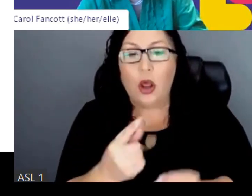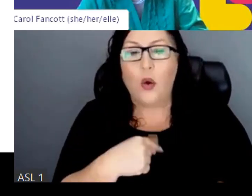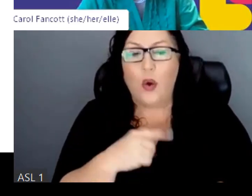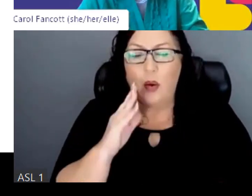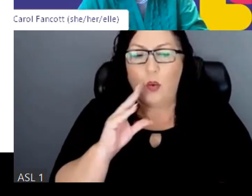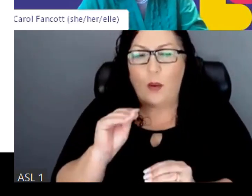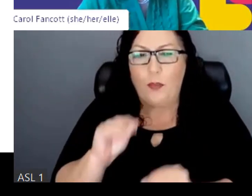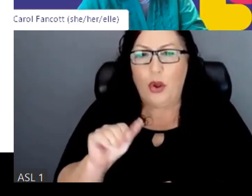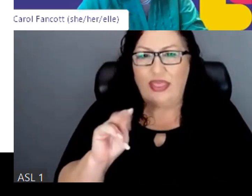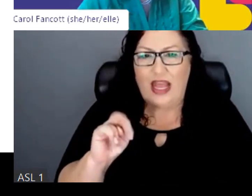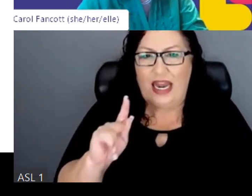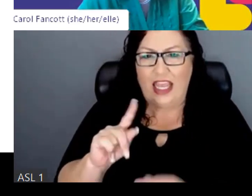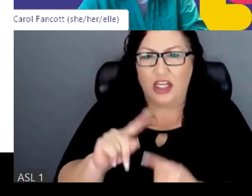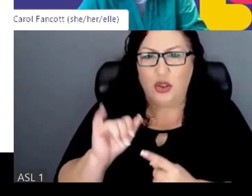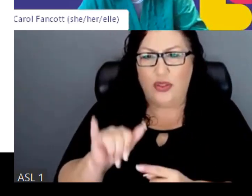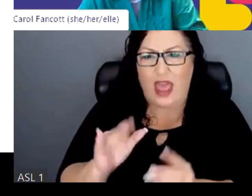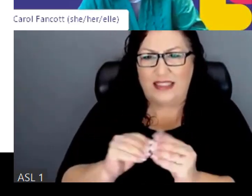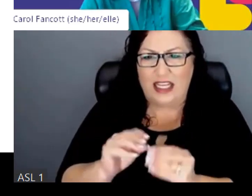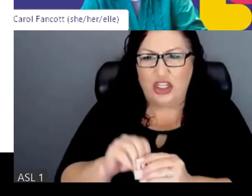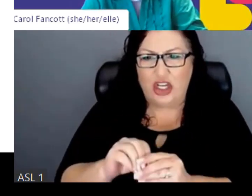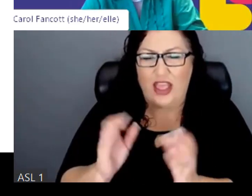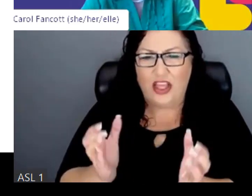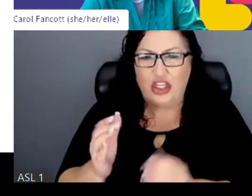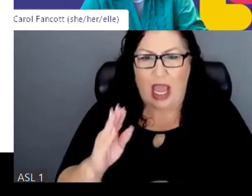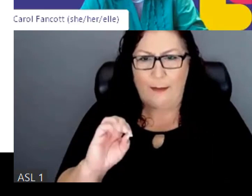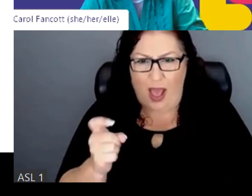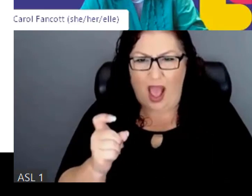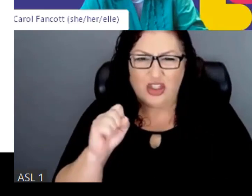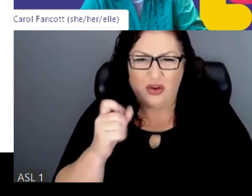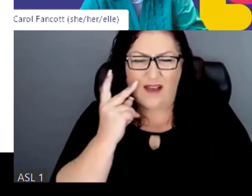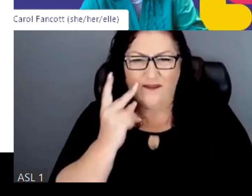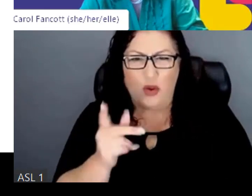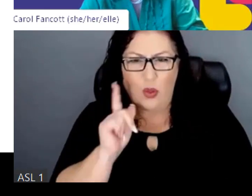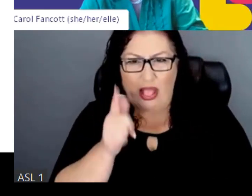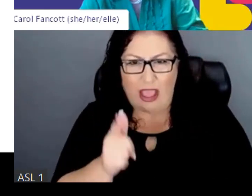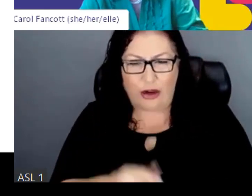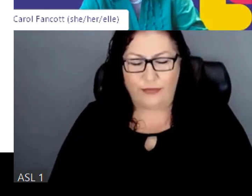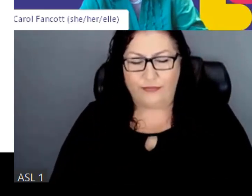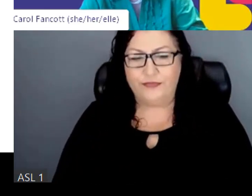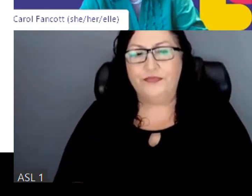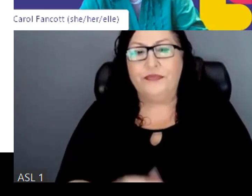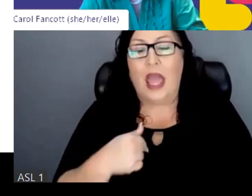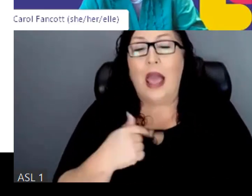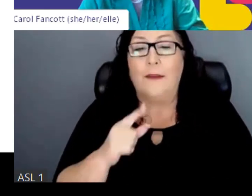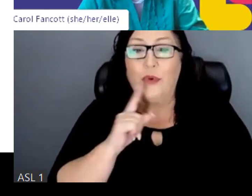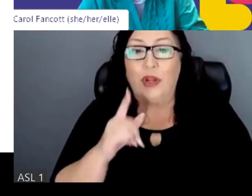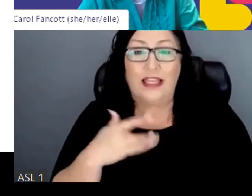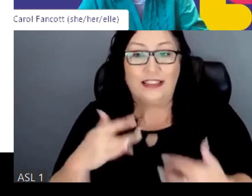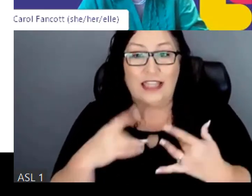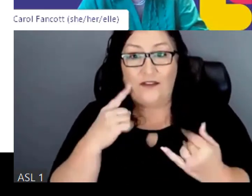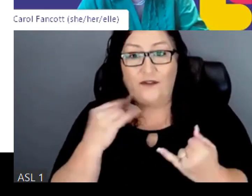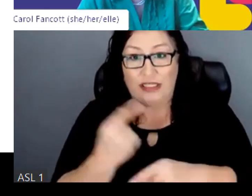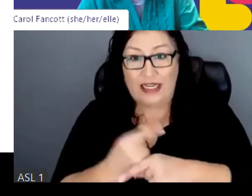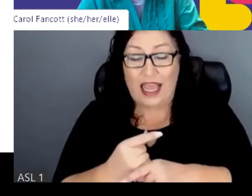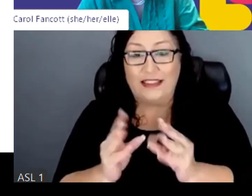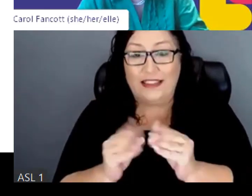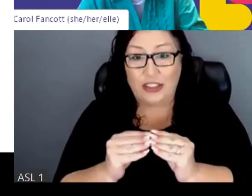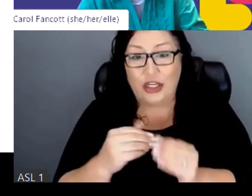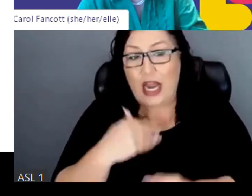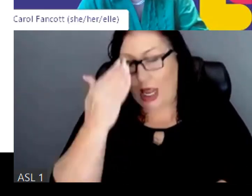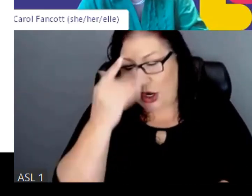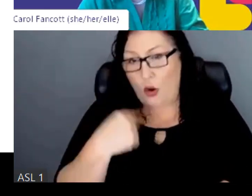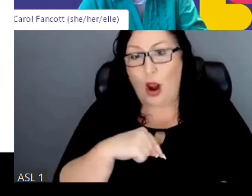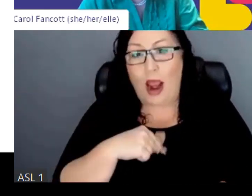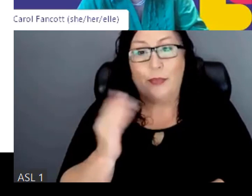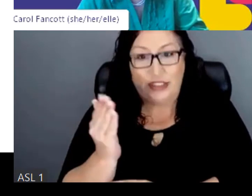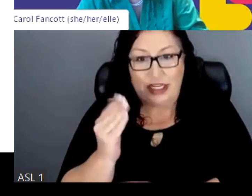session, we'll drop the link to this session in the chat box, which you can view at a later time. And I'm excited for today's session,